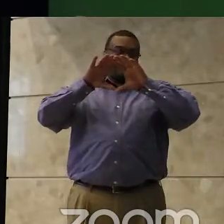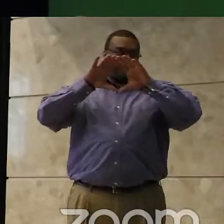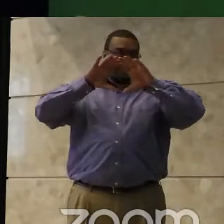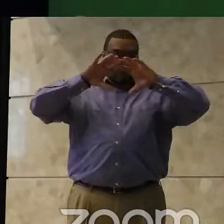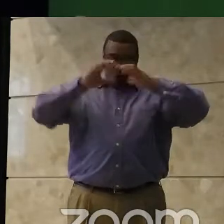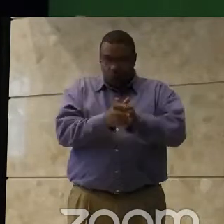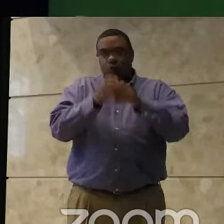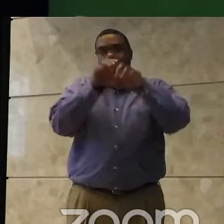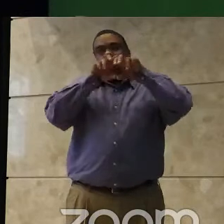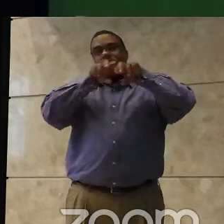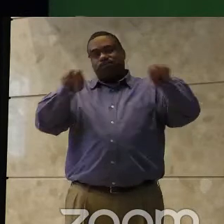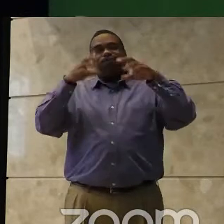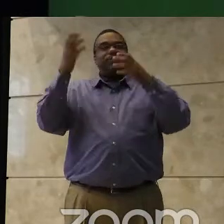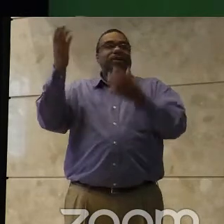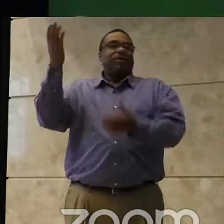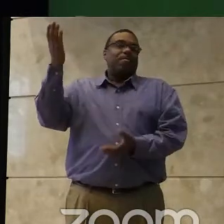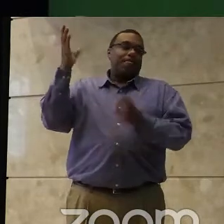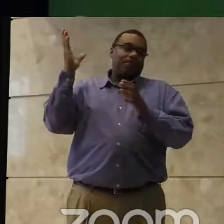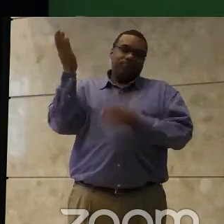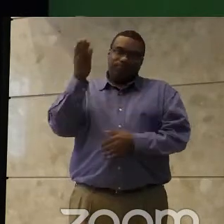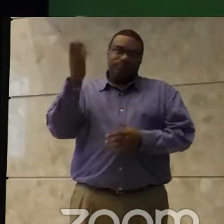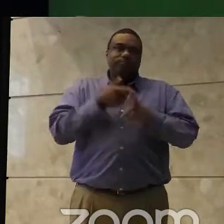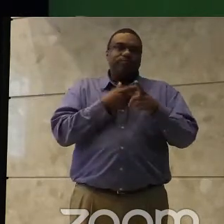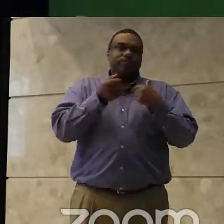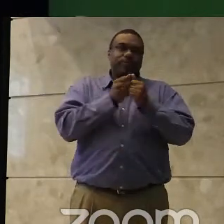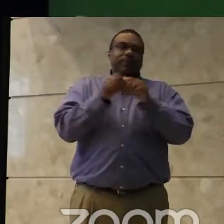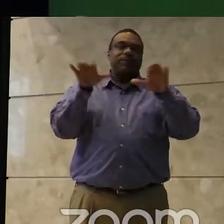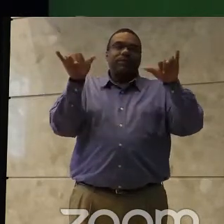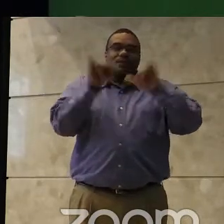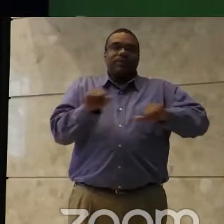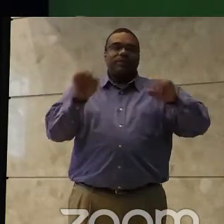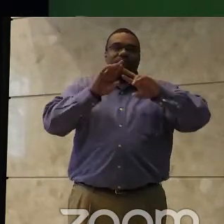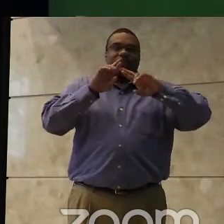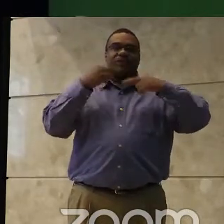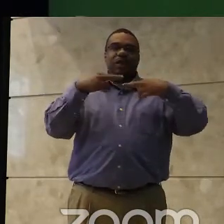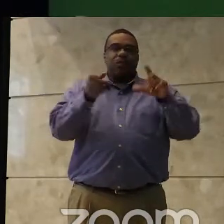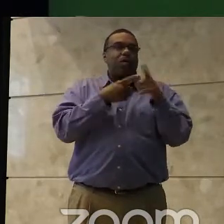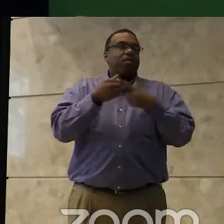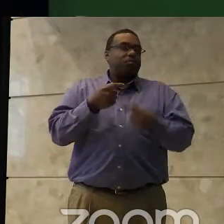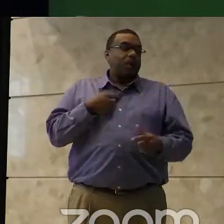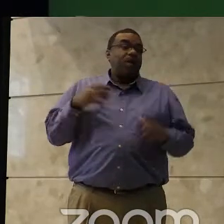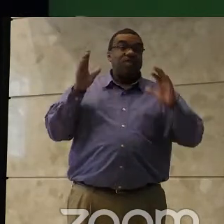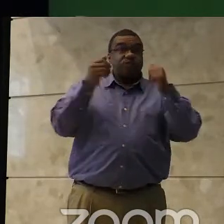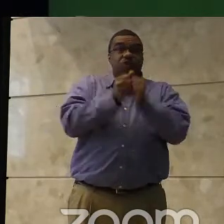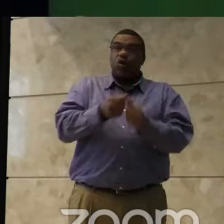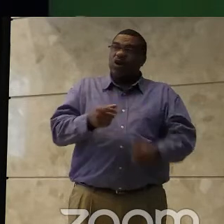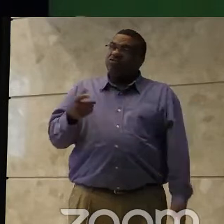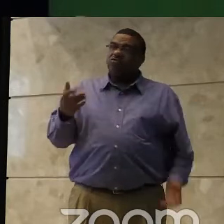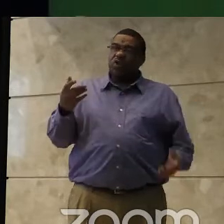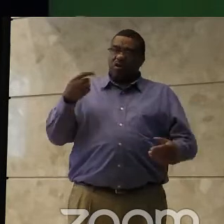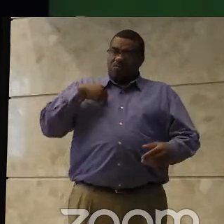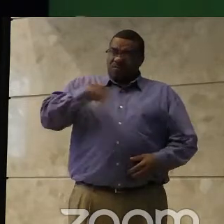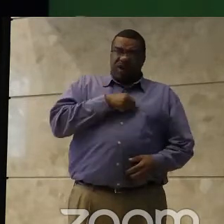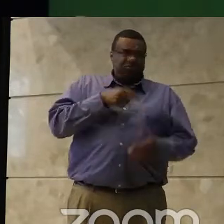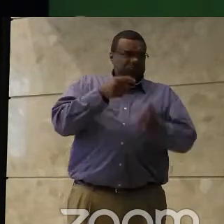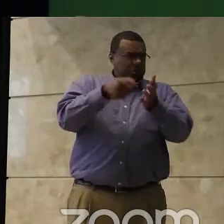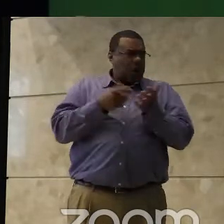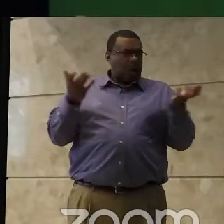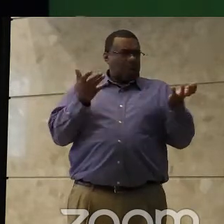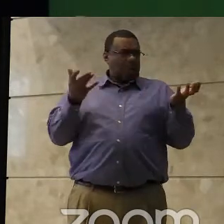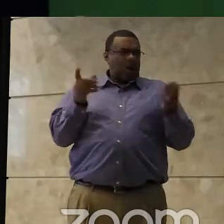Teresa Woodruff in the same room. And we really are going to focus on what is required of us as a